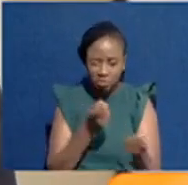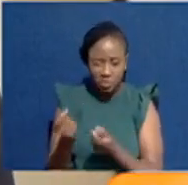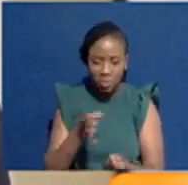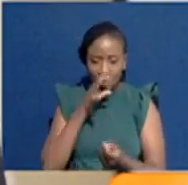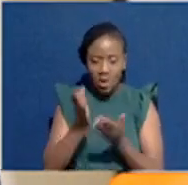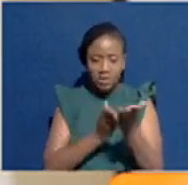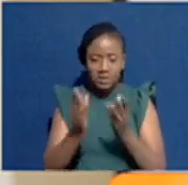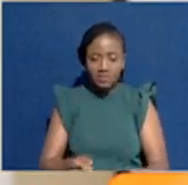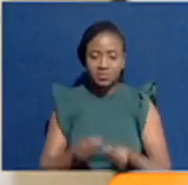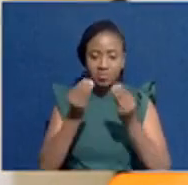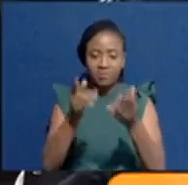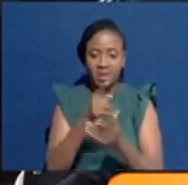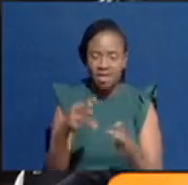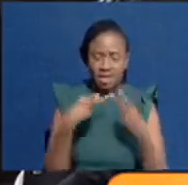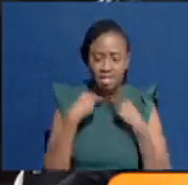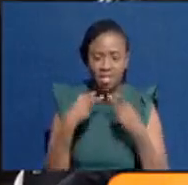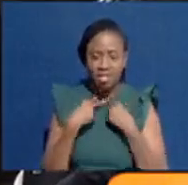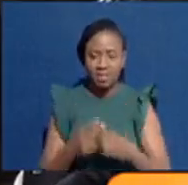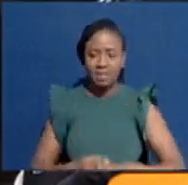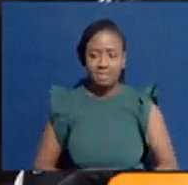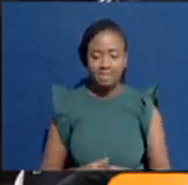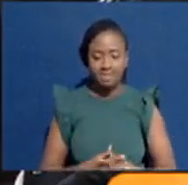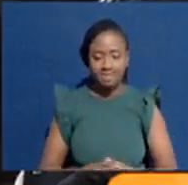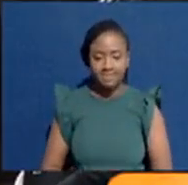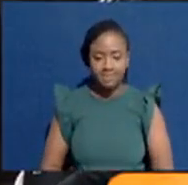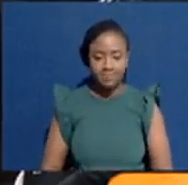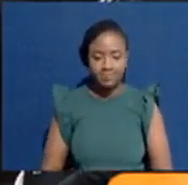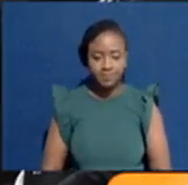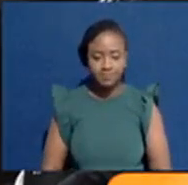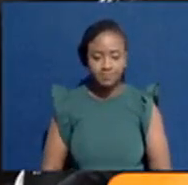providers who are part of the beneficiaries. Denis Otieno, Citizen TV.